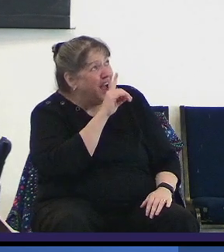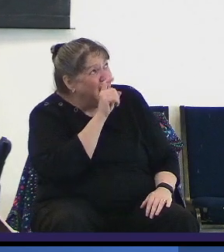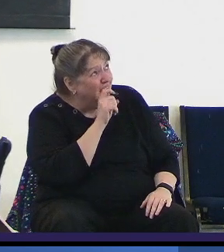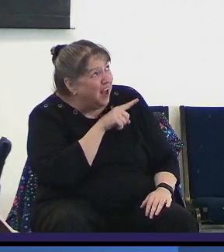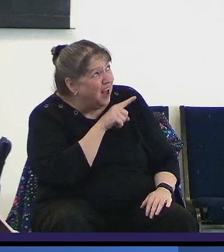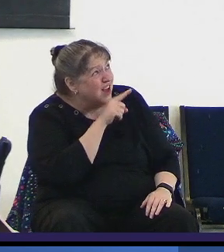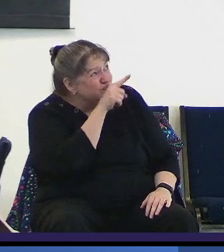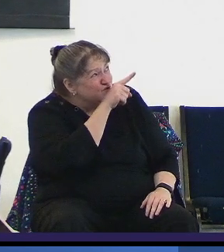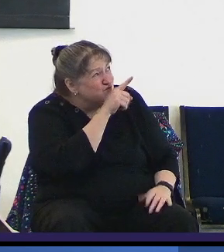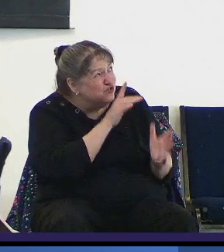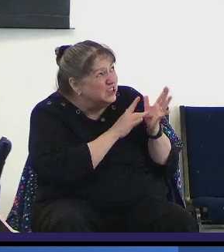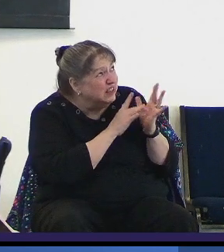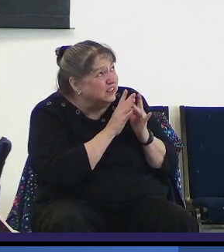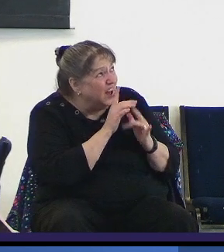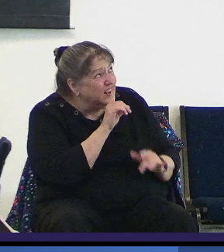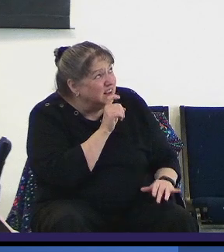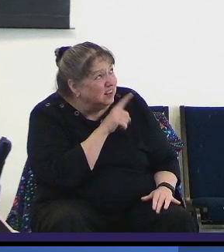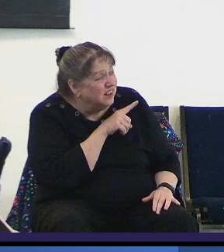Jesus."